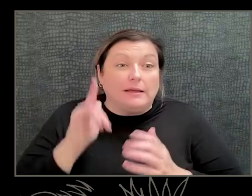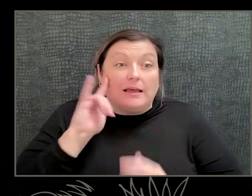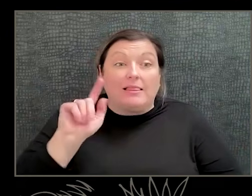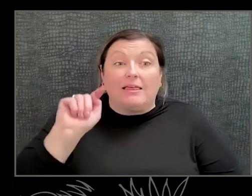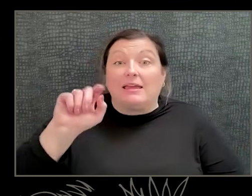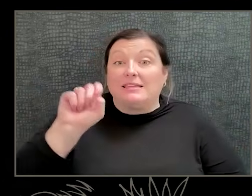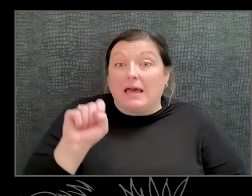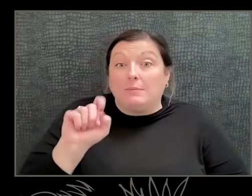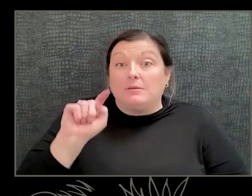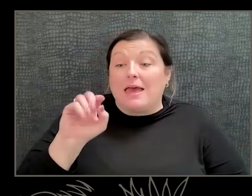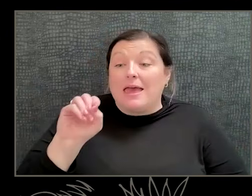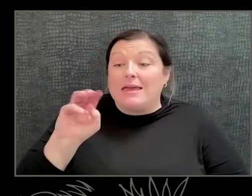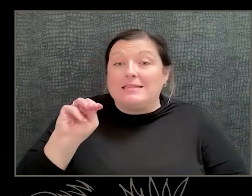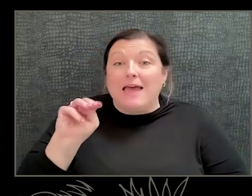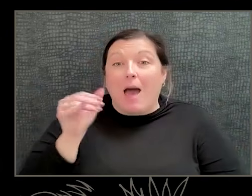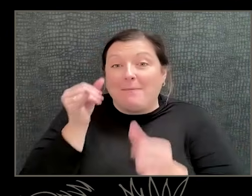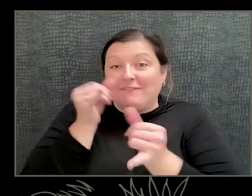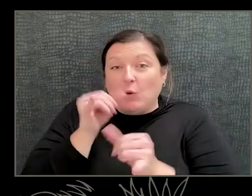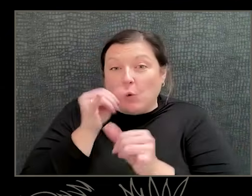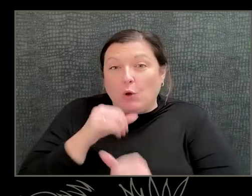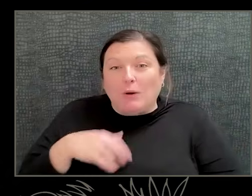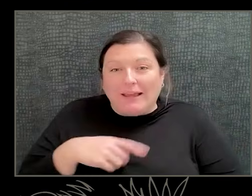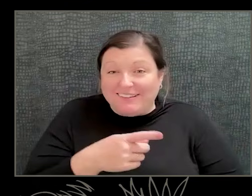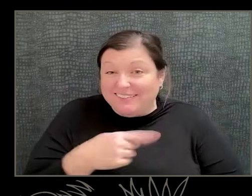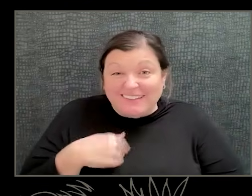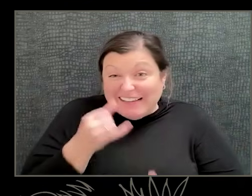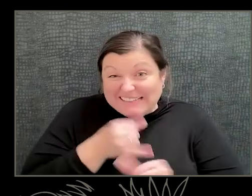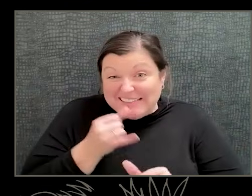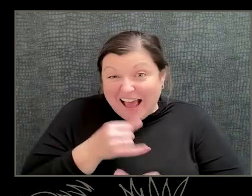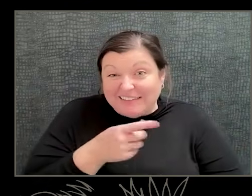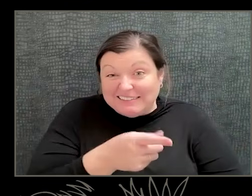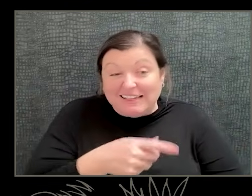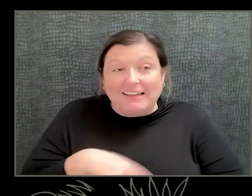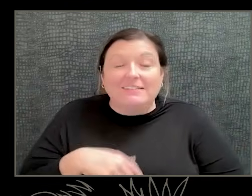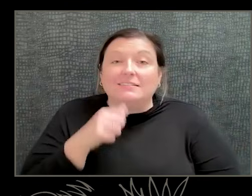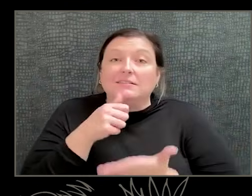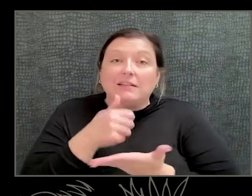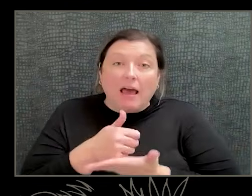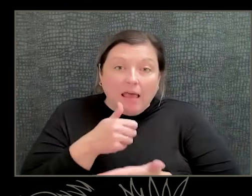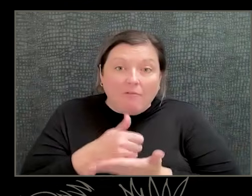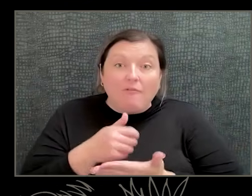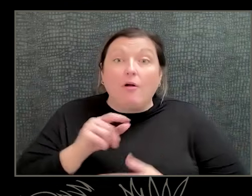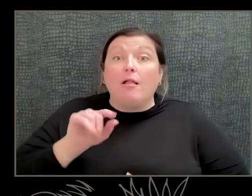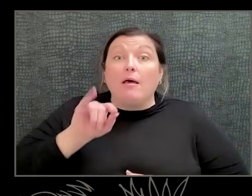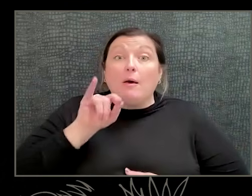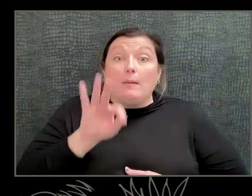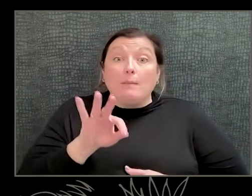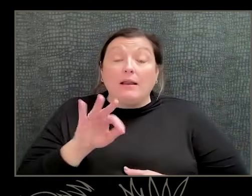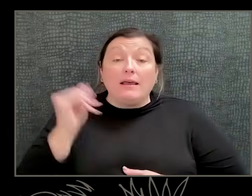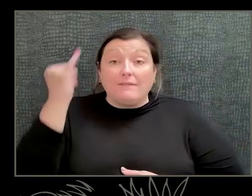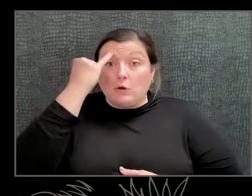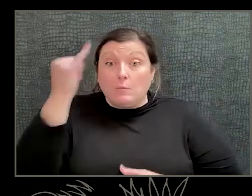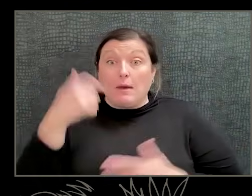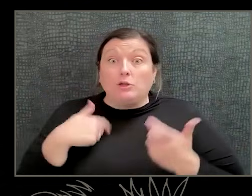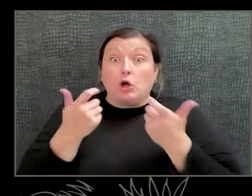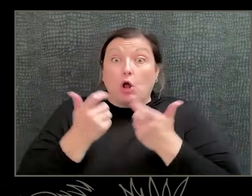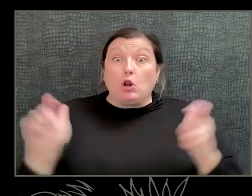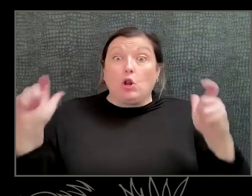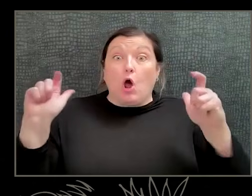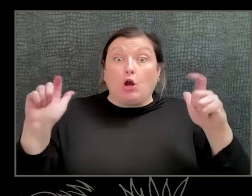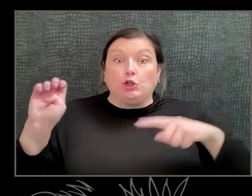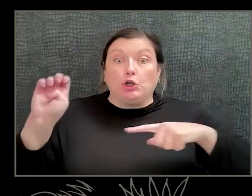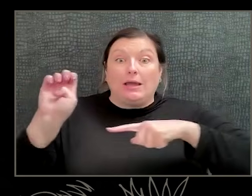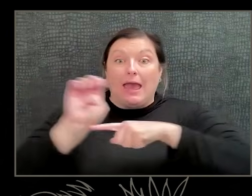TypeScript tomfoolery. It's just nonsense. None of this is actually helpful, but if you imagine a larger enterprise